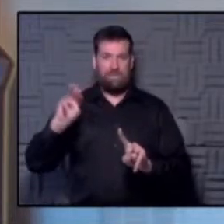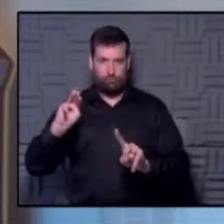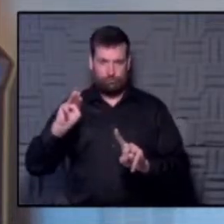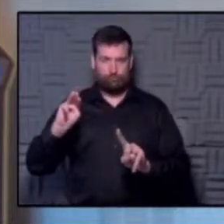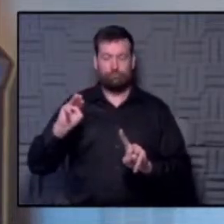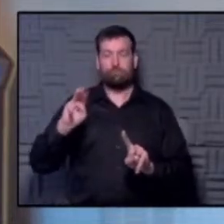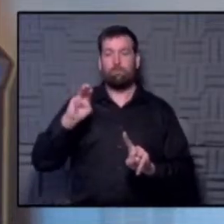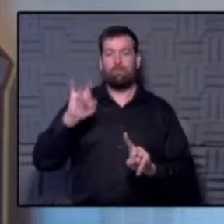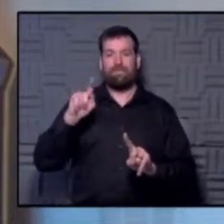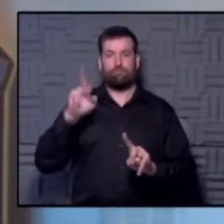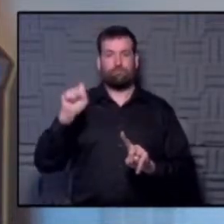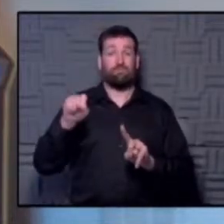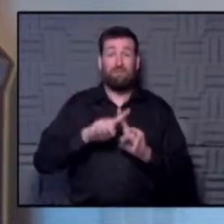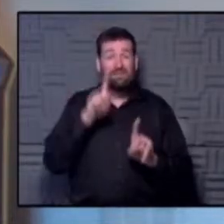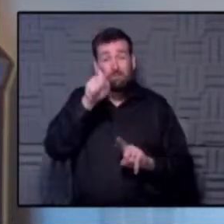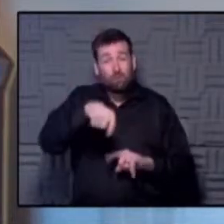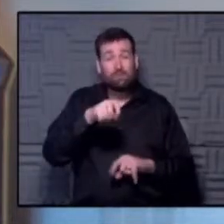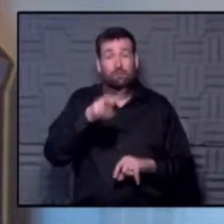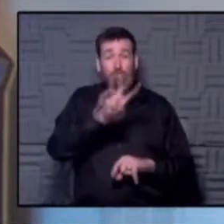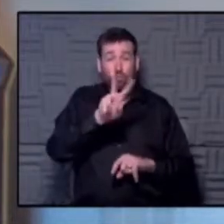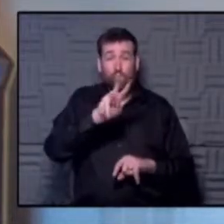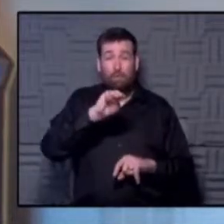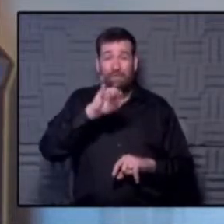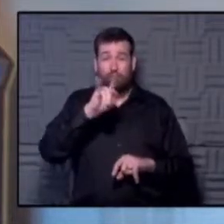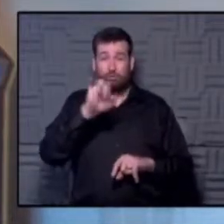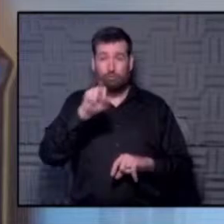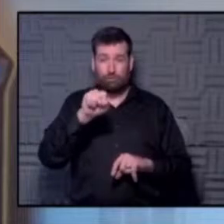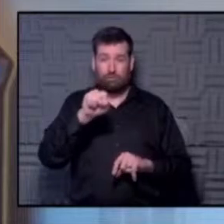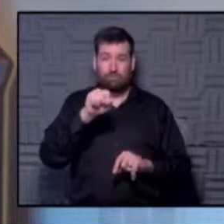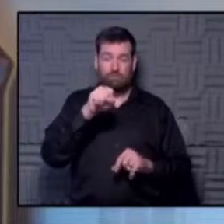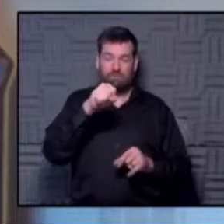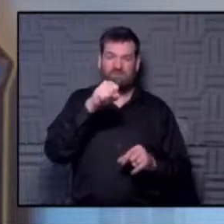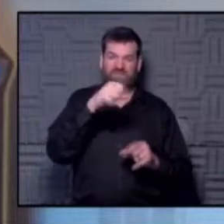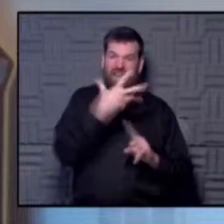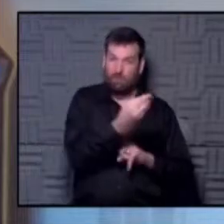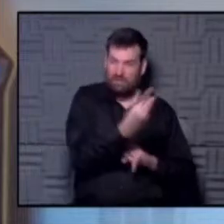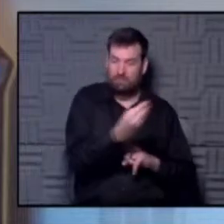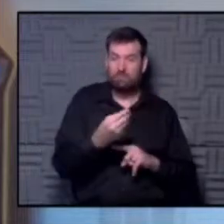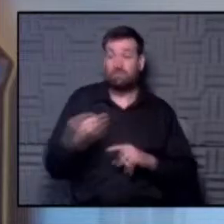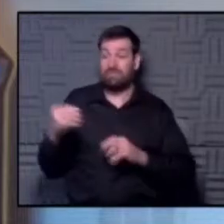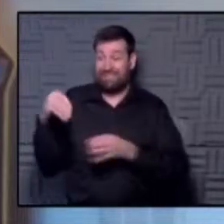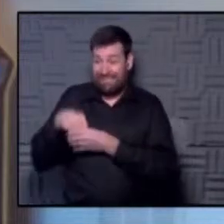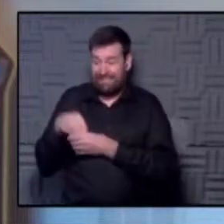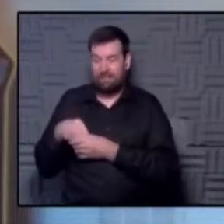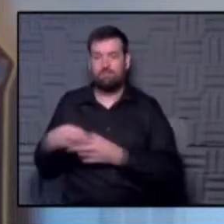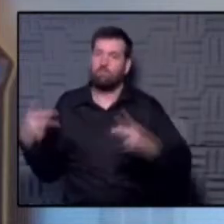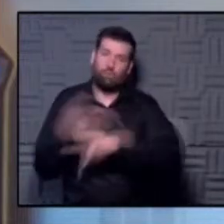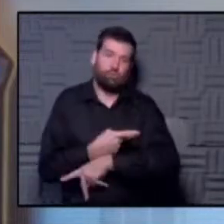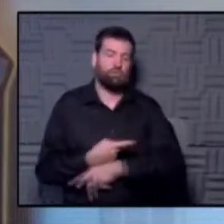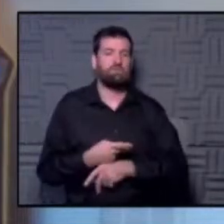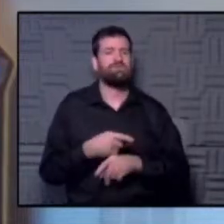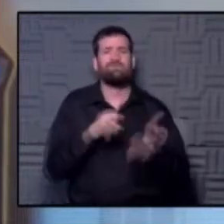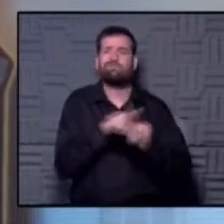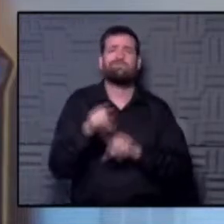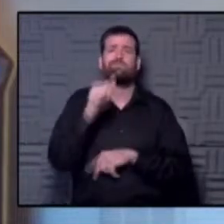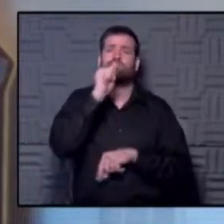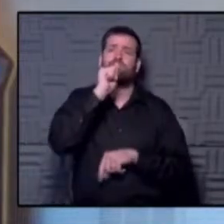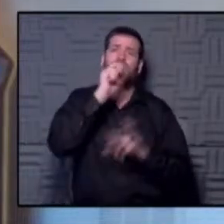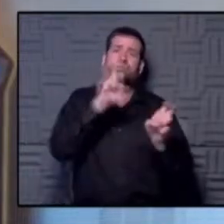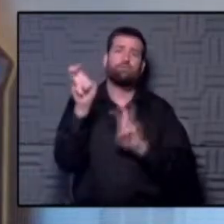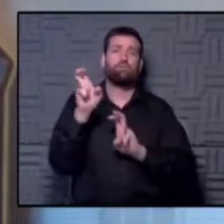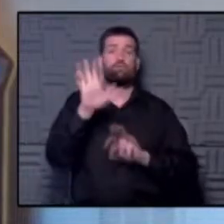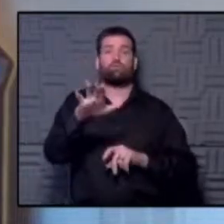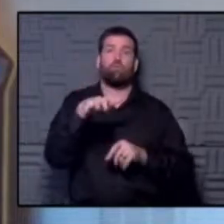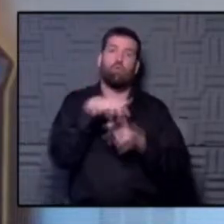we're supposed to be measuring. And that's outdoors. Indoors, it's even worse. It's also all sorts of privacy issues because your